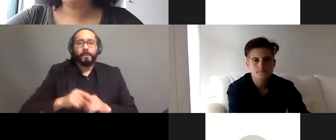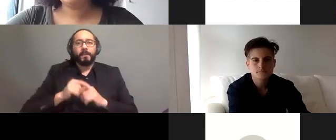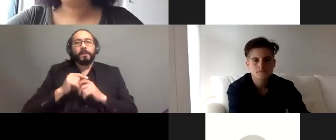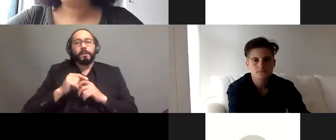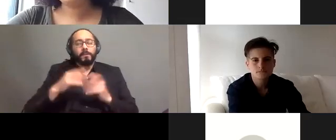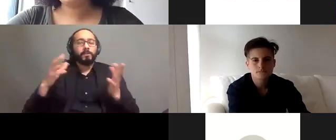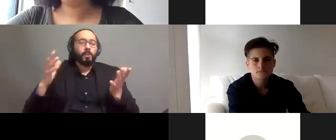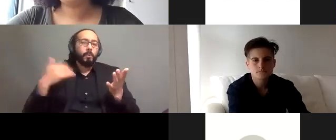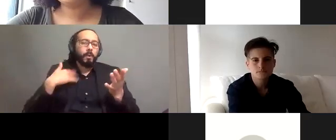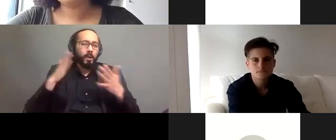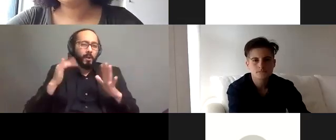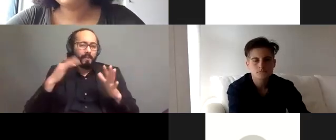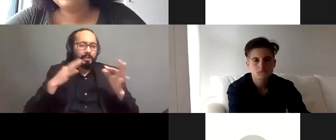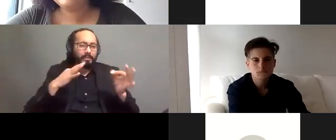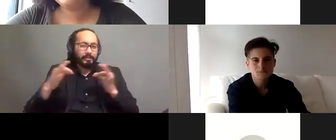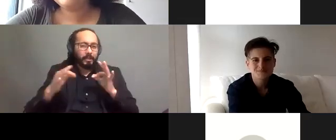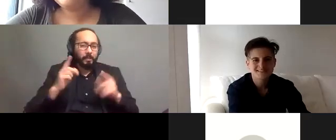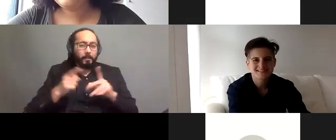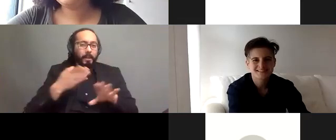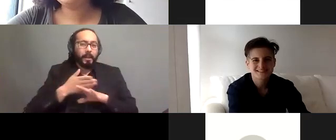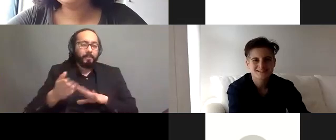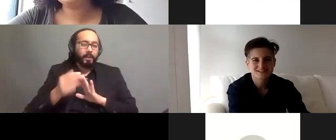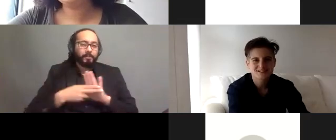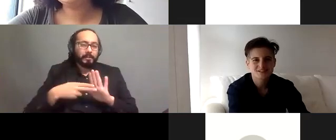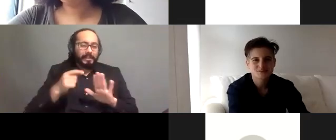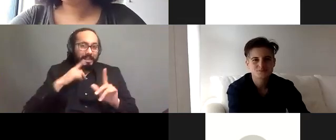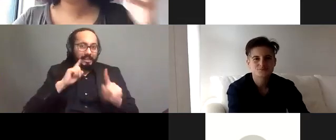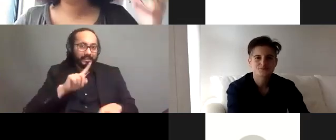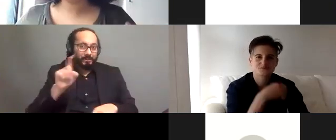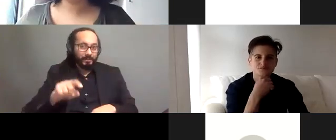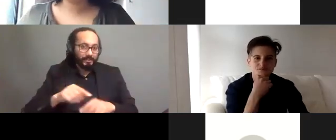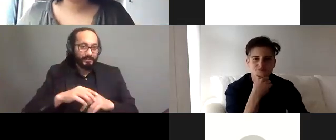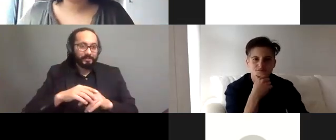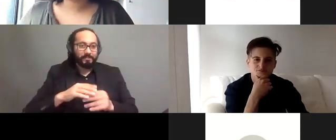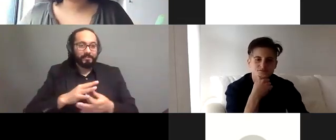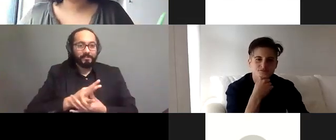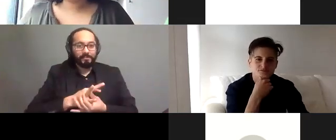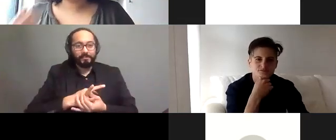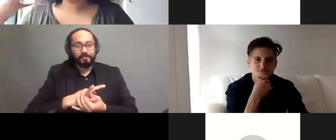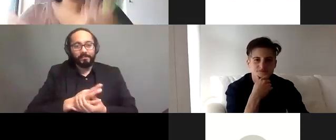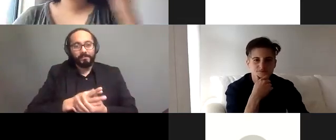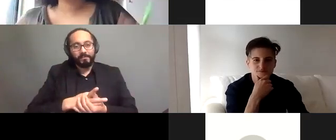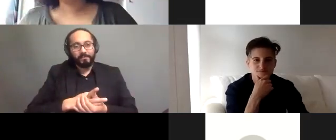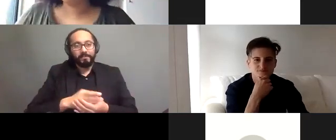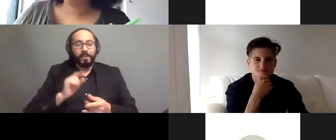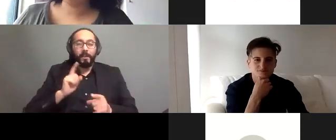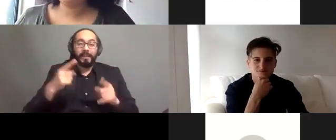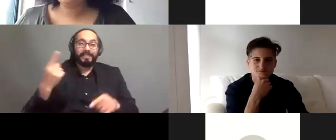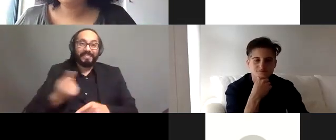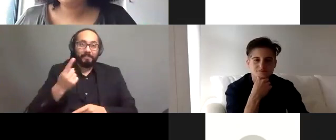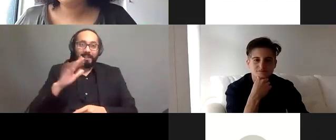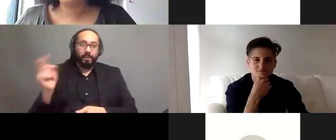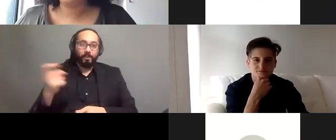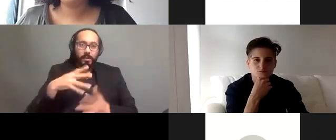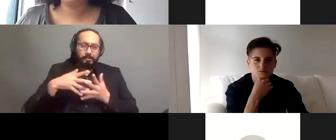yeah, I don't know if I answered the questions. I feel like when if something is like so a part of your own